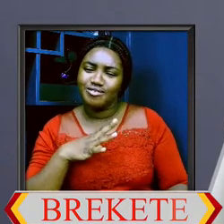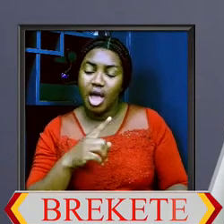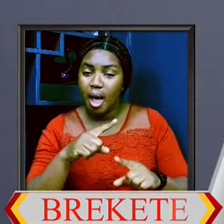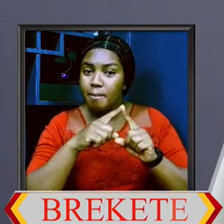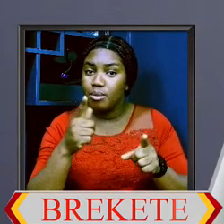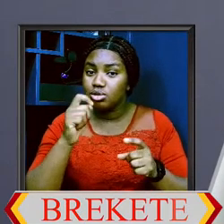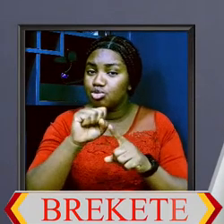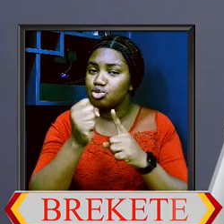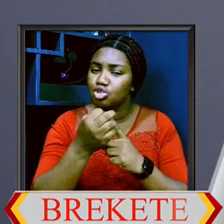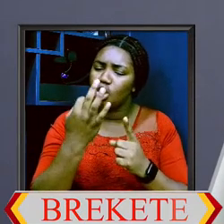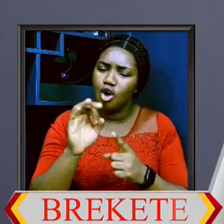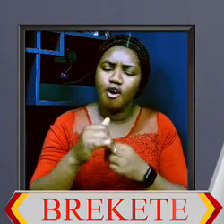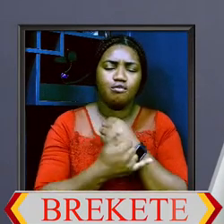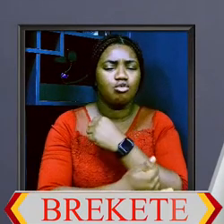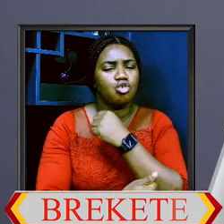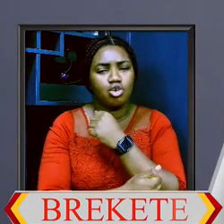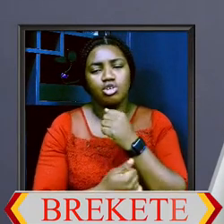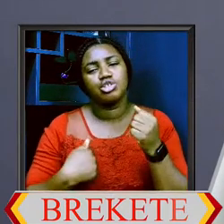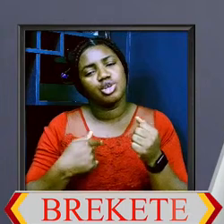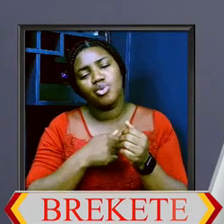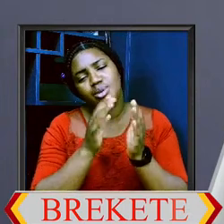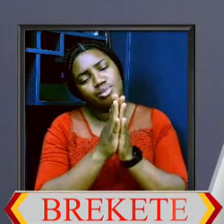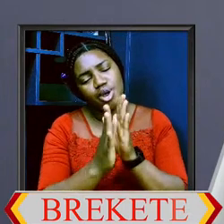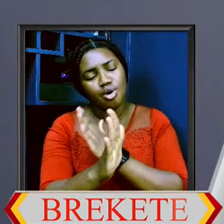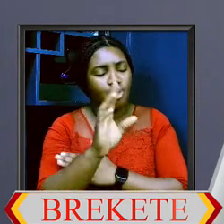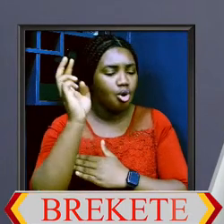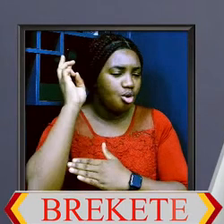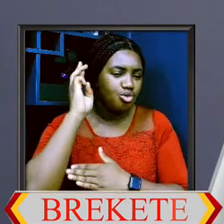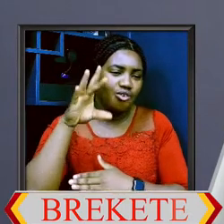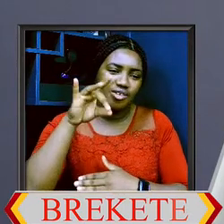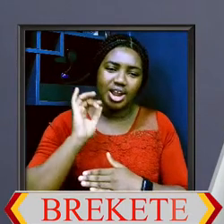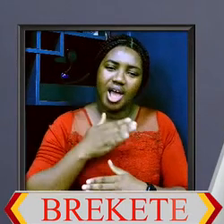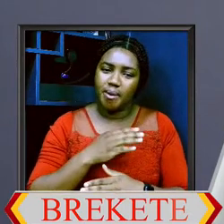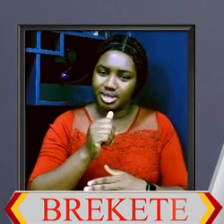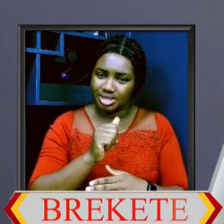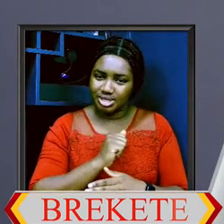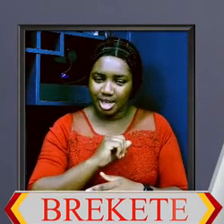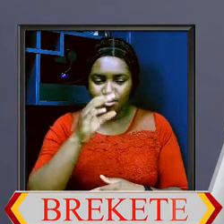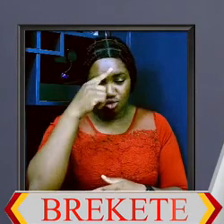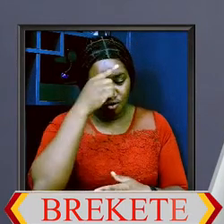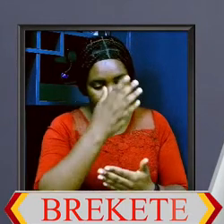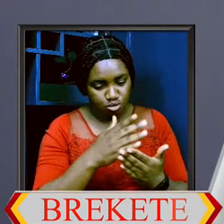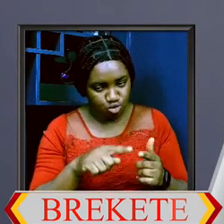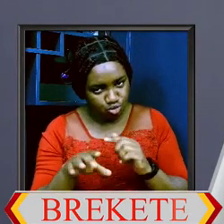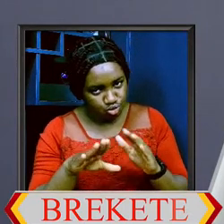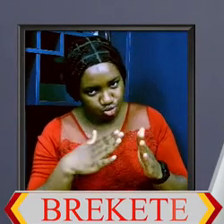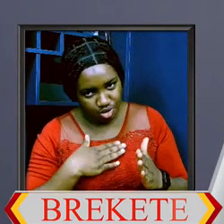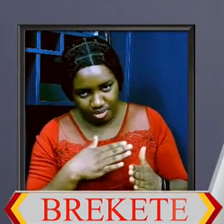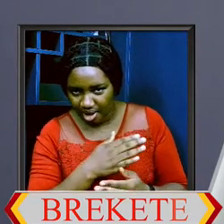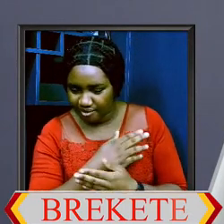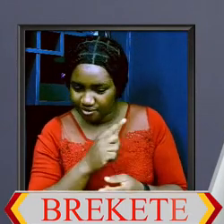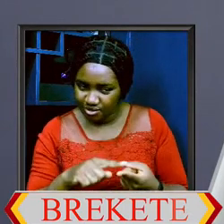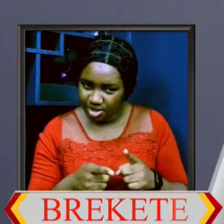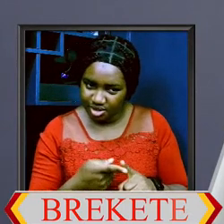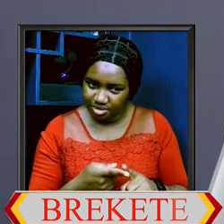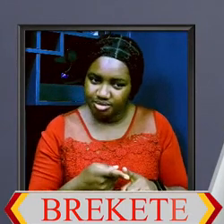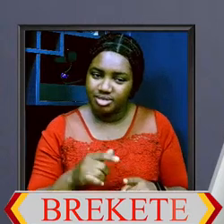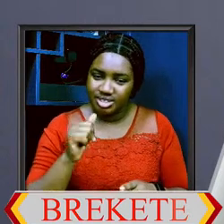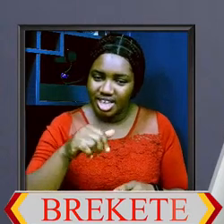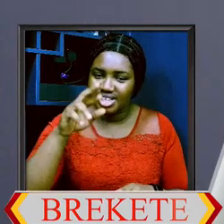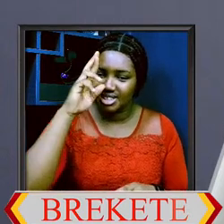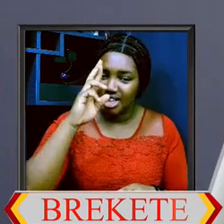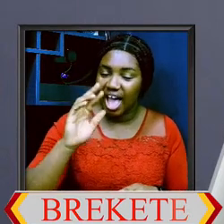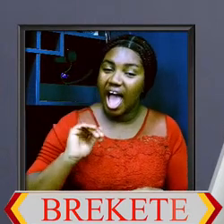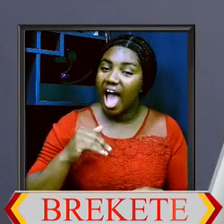sitation of the country we God we find our for something to do my dear our